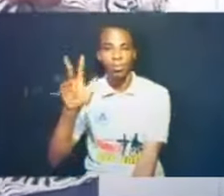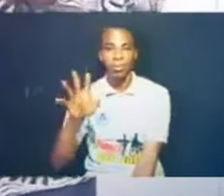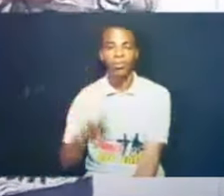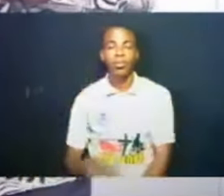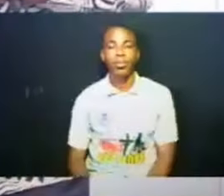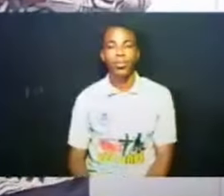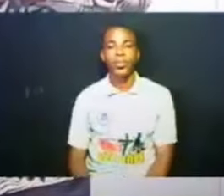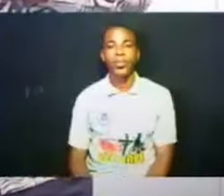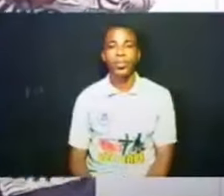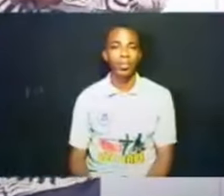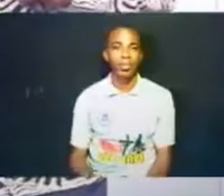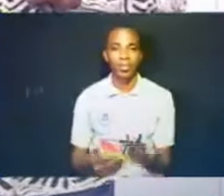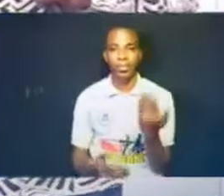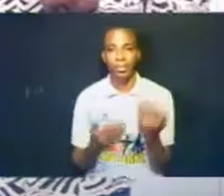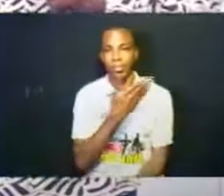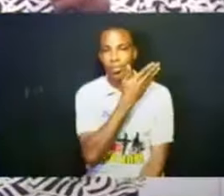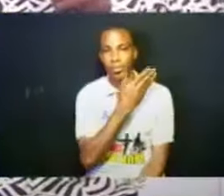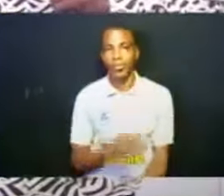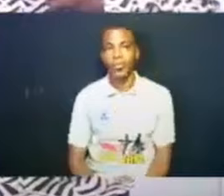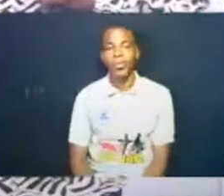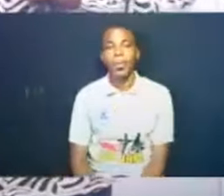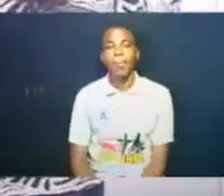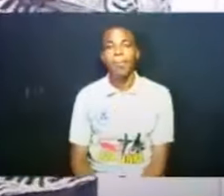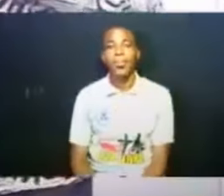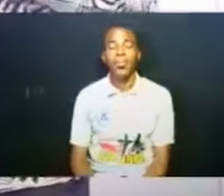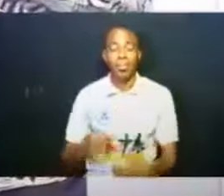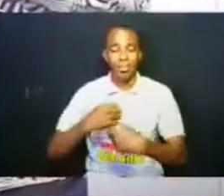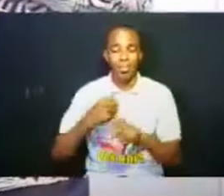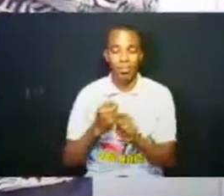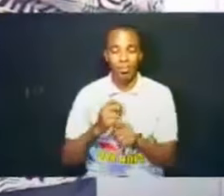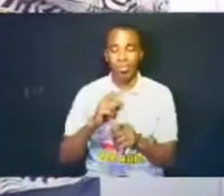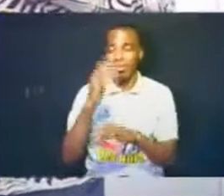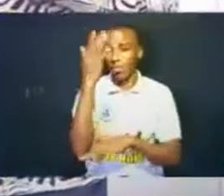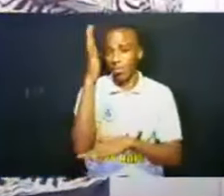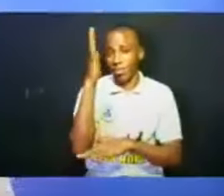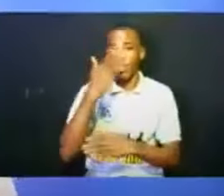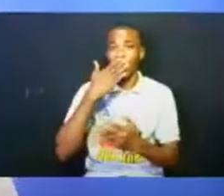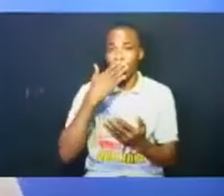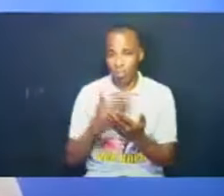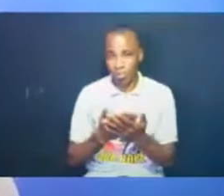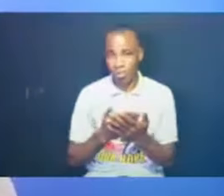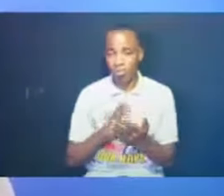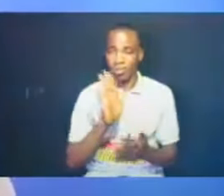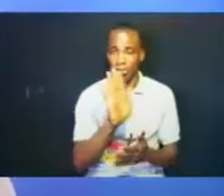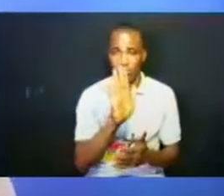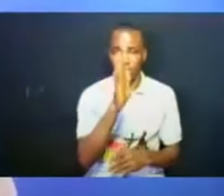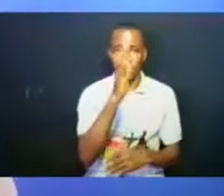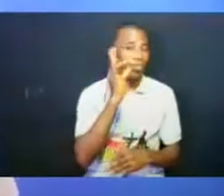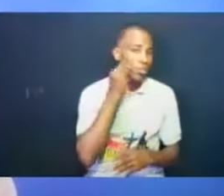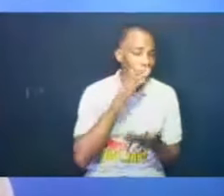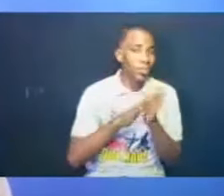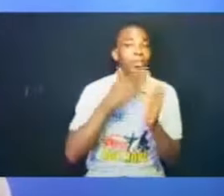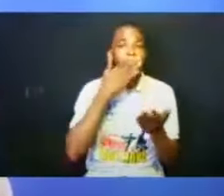a tree good, and its fruits will be good. Or make a tree bad, and its